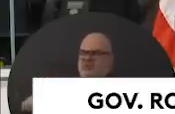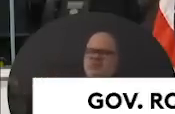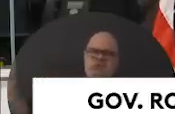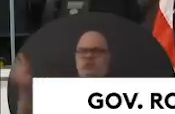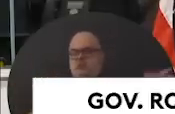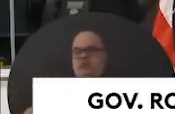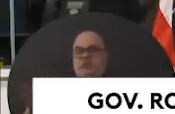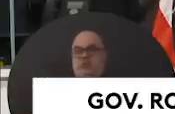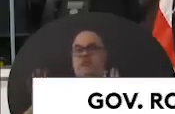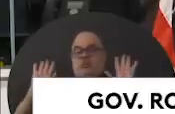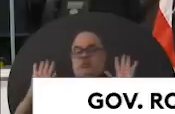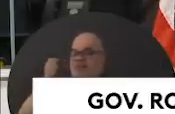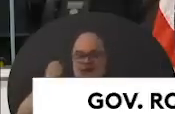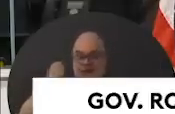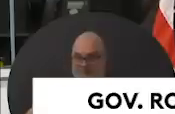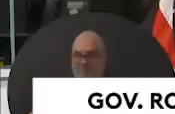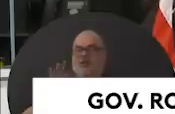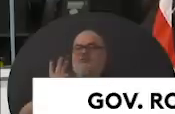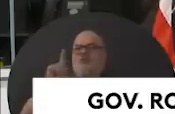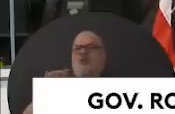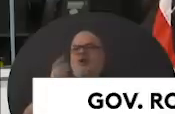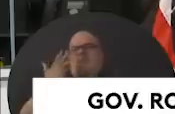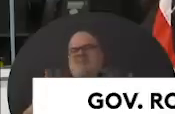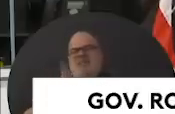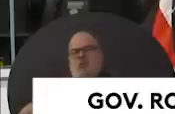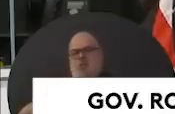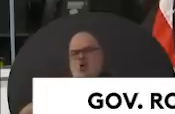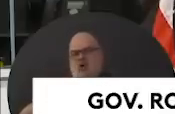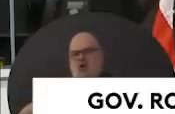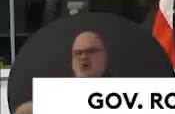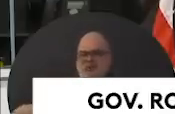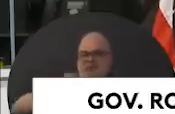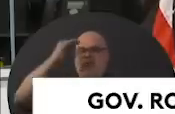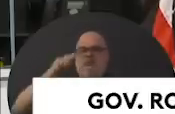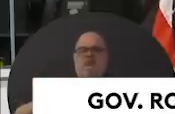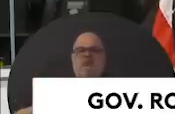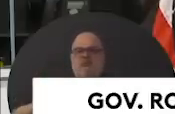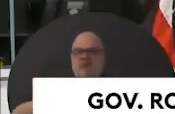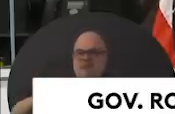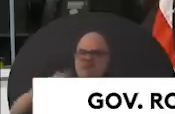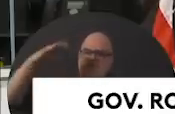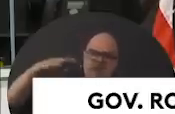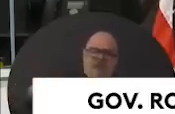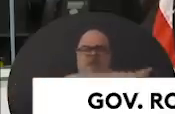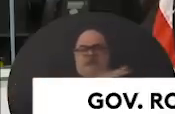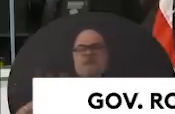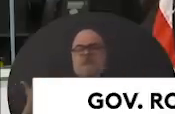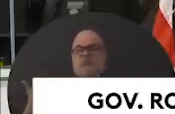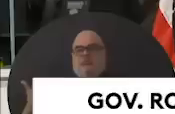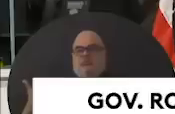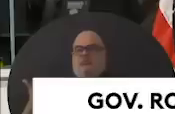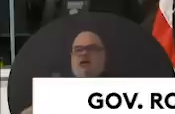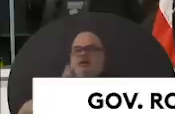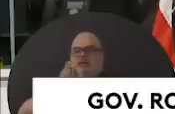like it not to hit Florida at all, but if it did be more of a water and flood and storm surge event, rather than the type of buzzsaw that we